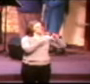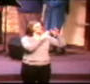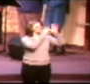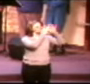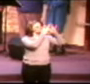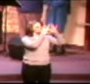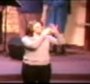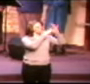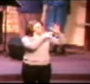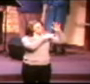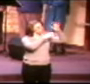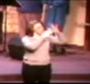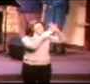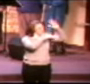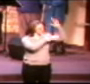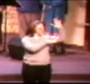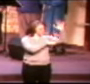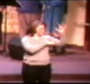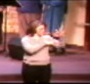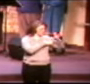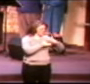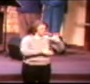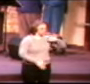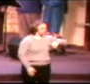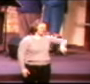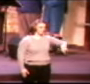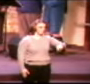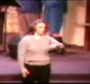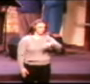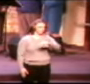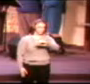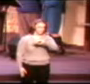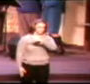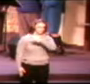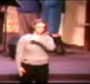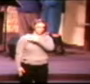hand fall on